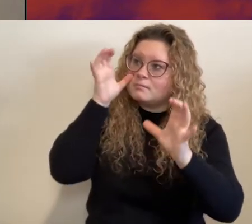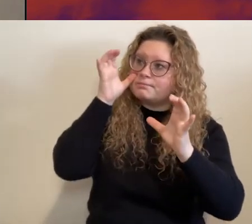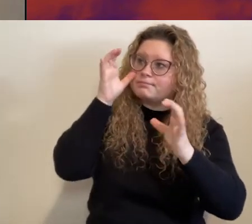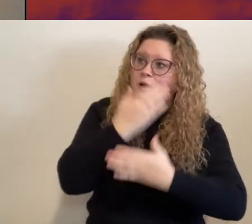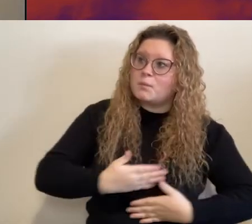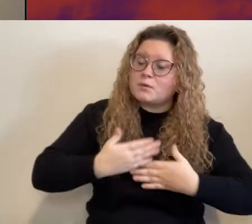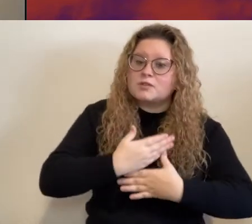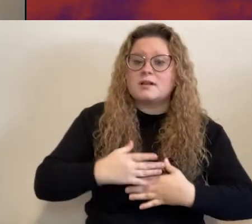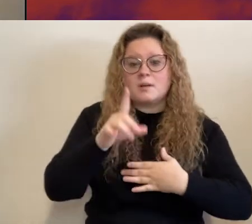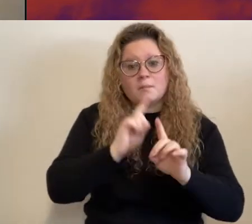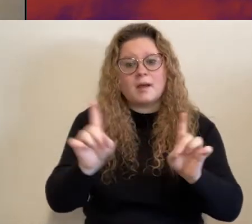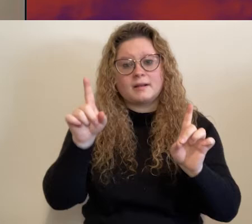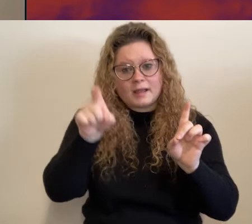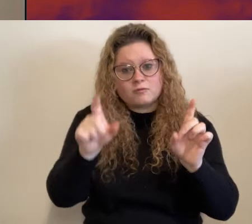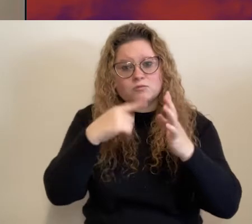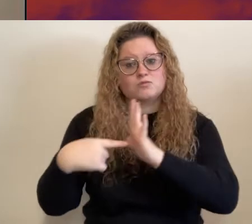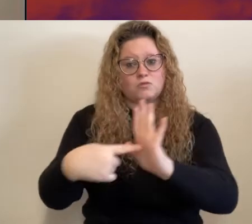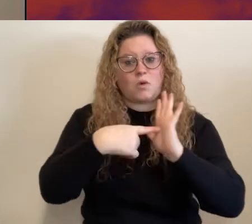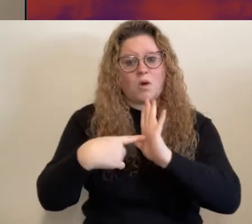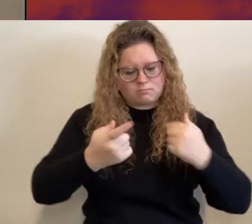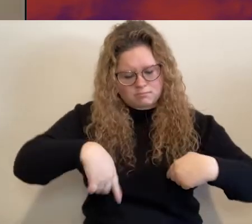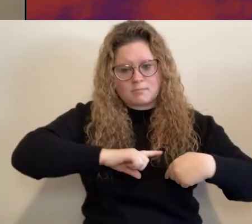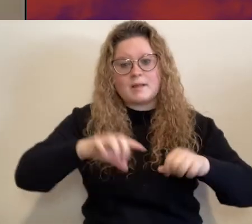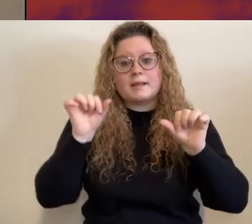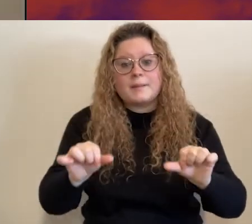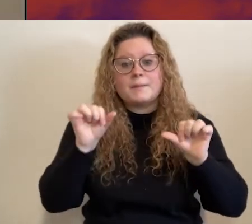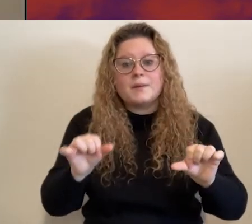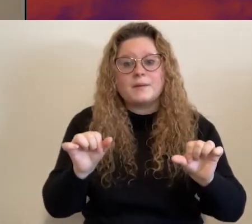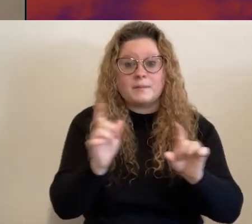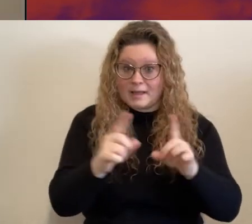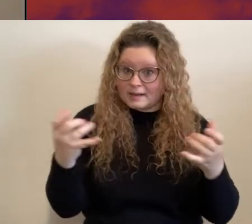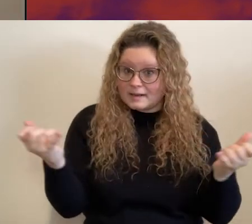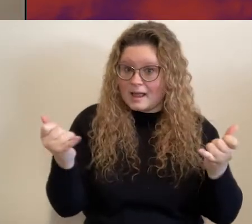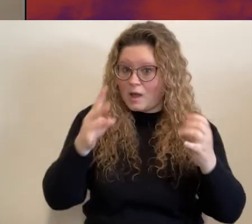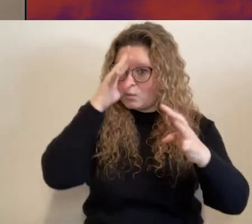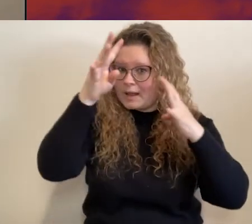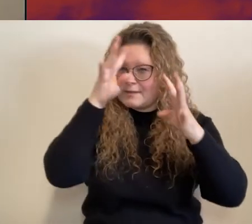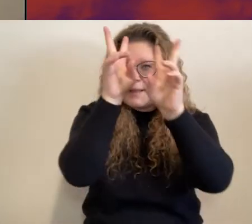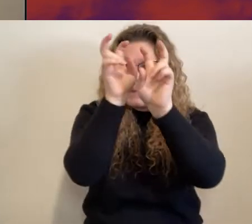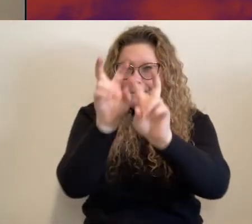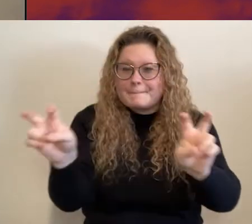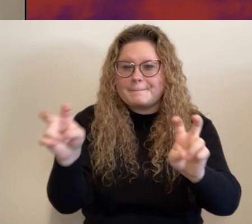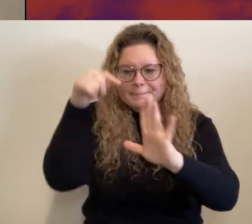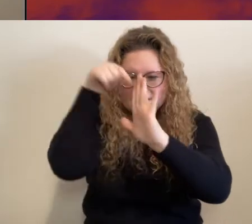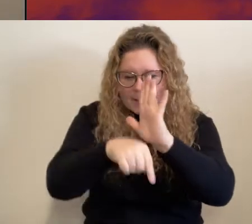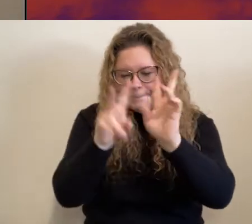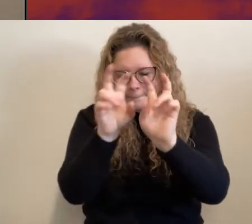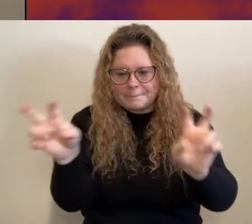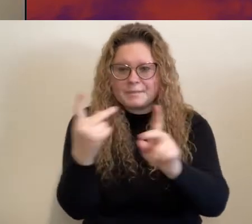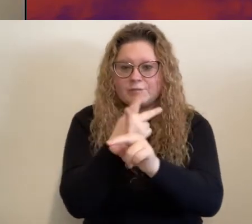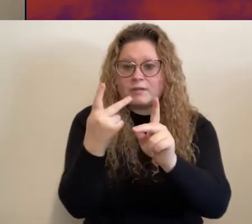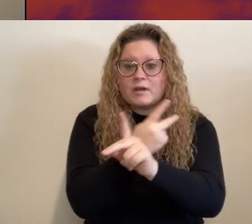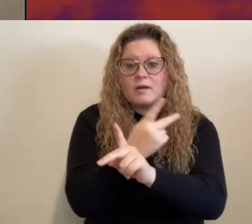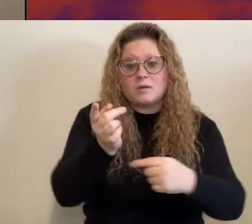discrepancy in our previous capabilities. But we are now digging deep into our creativity. Walking in waves,